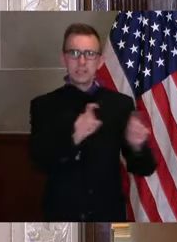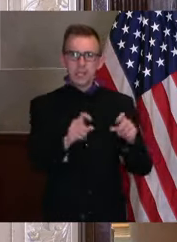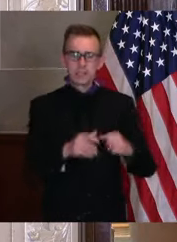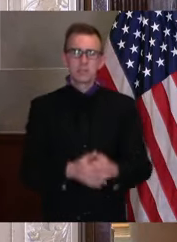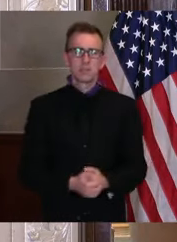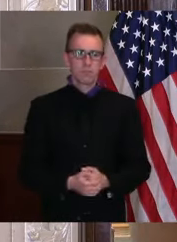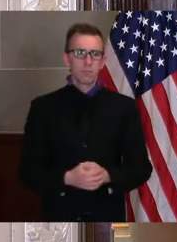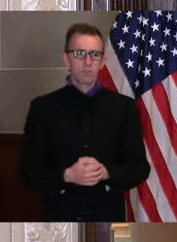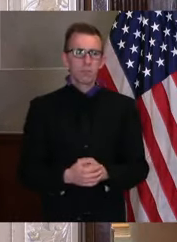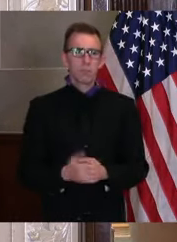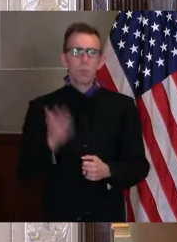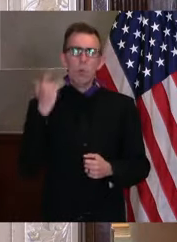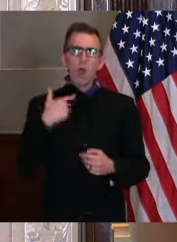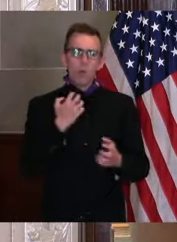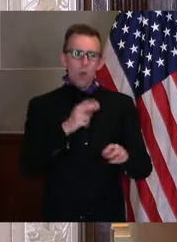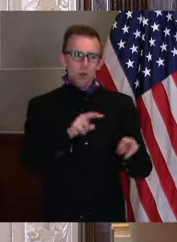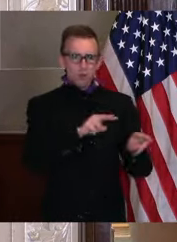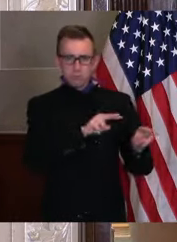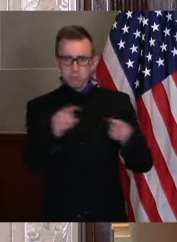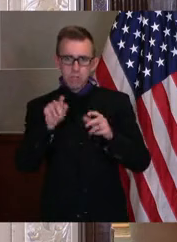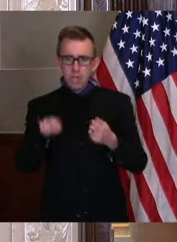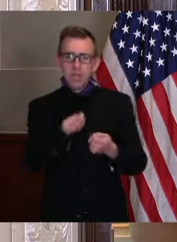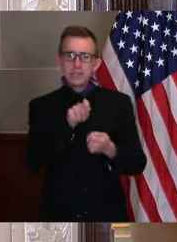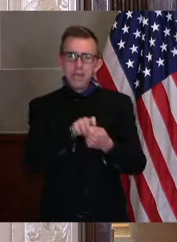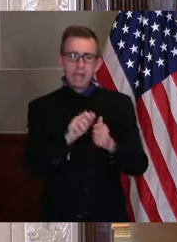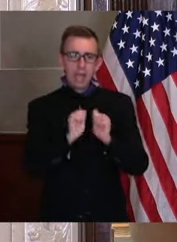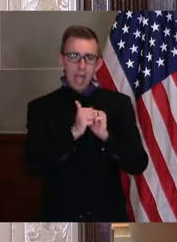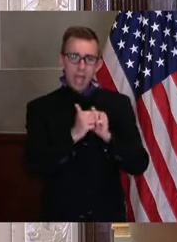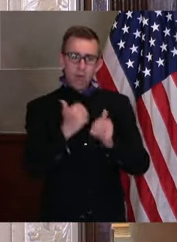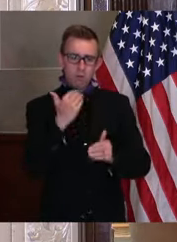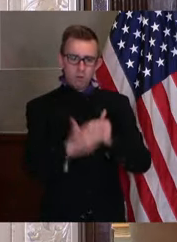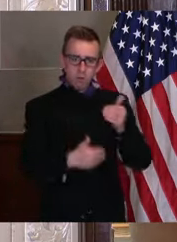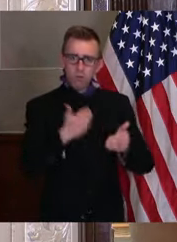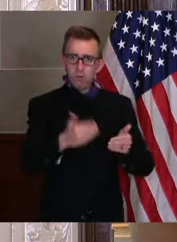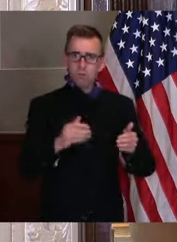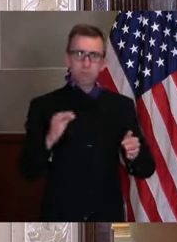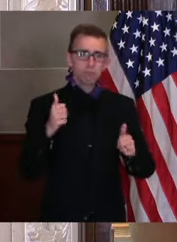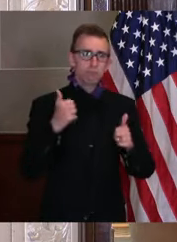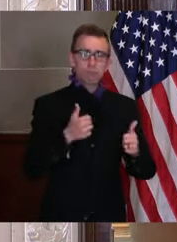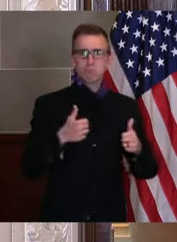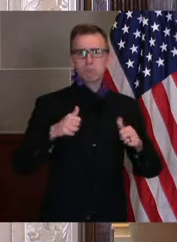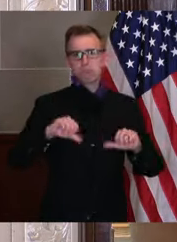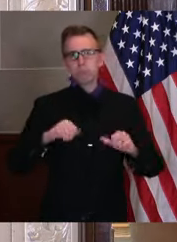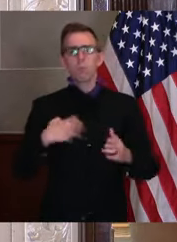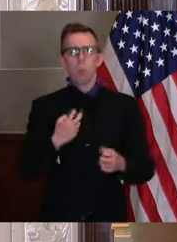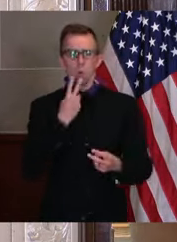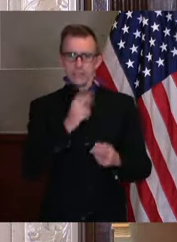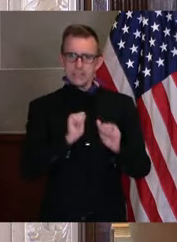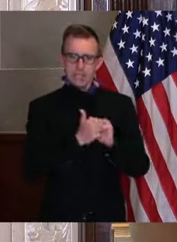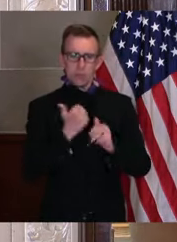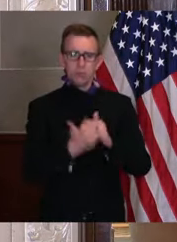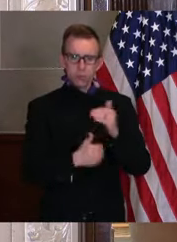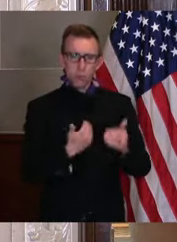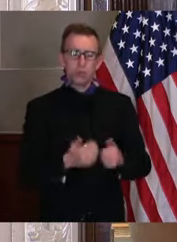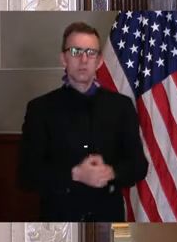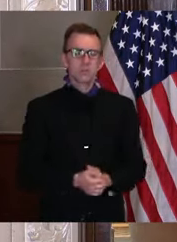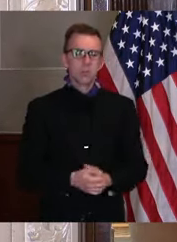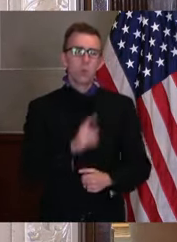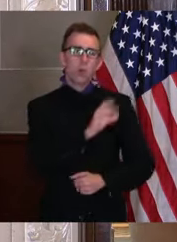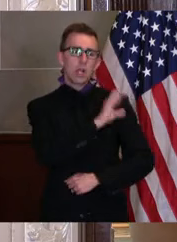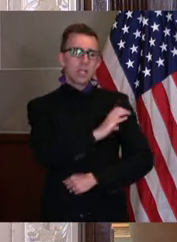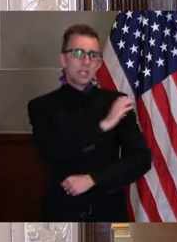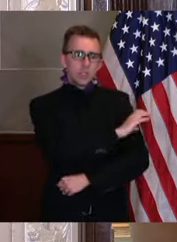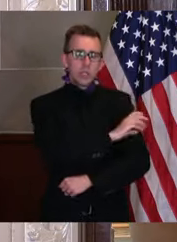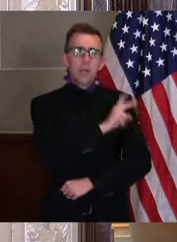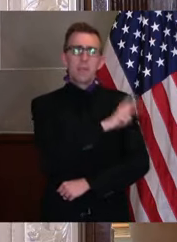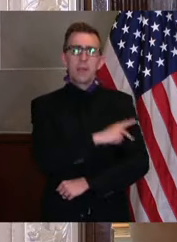to see exactly how we're doing as things change. So to those clinicians, to those patients,